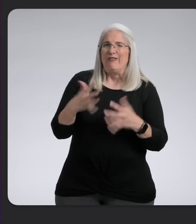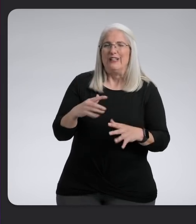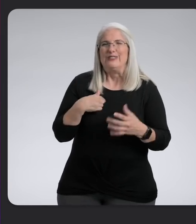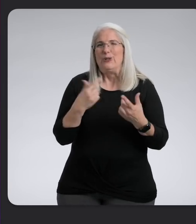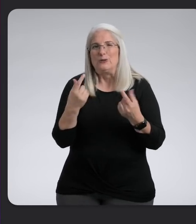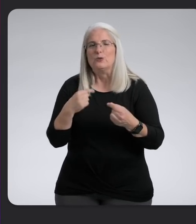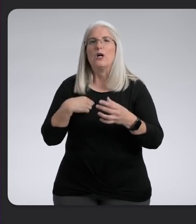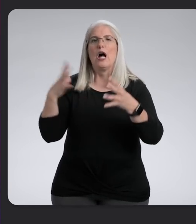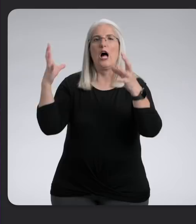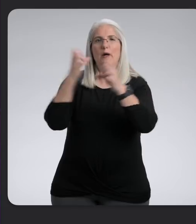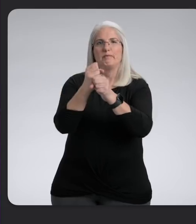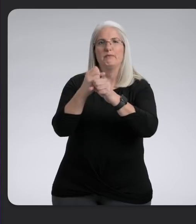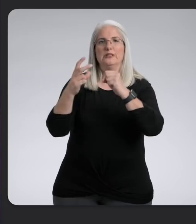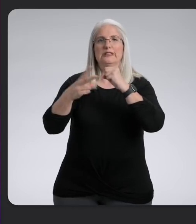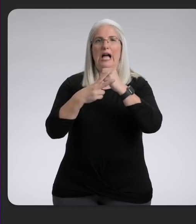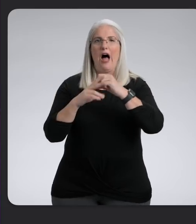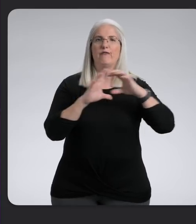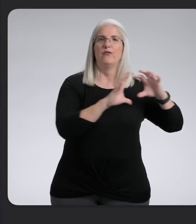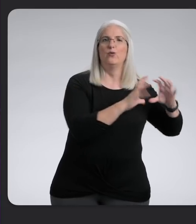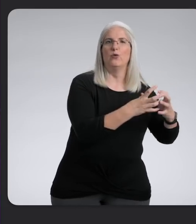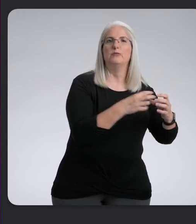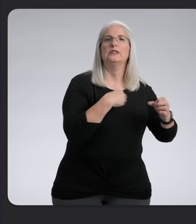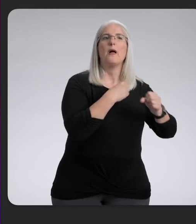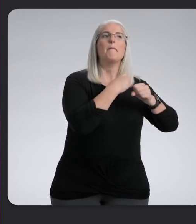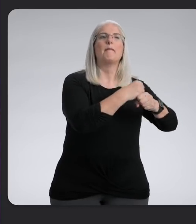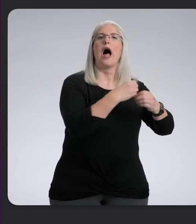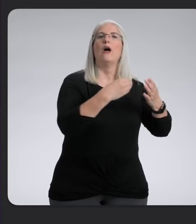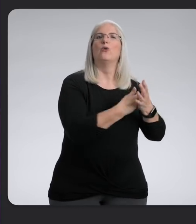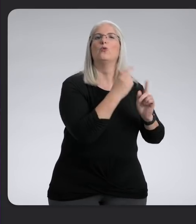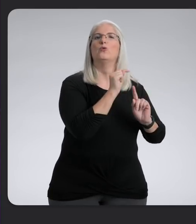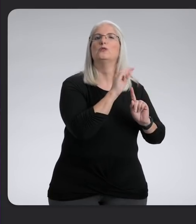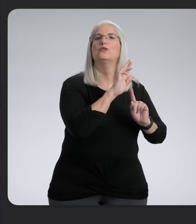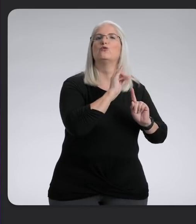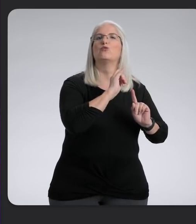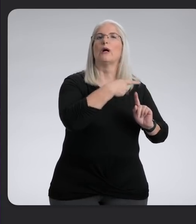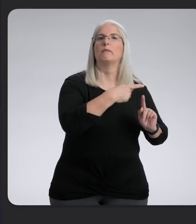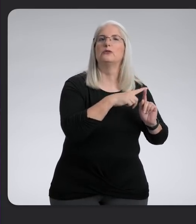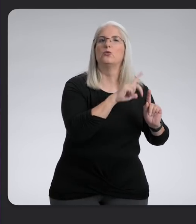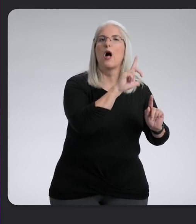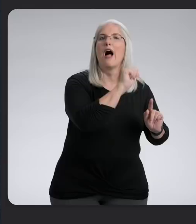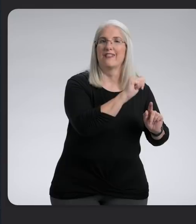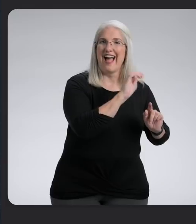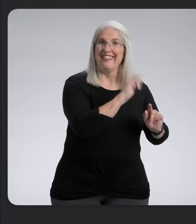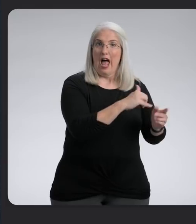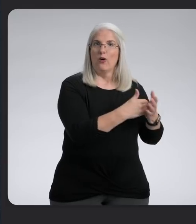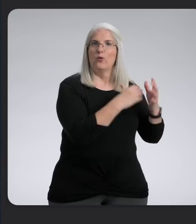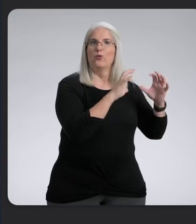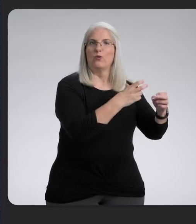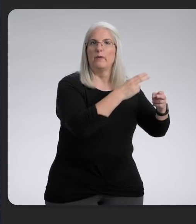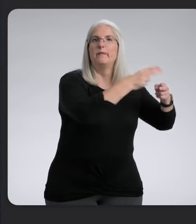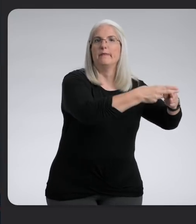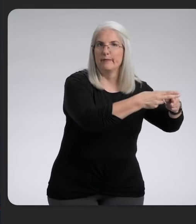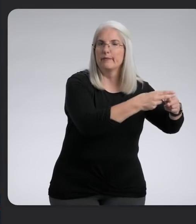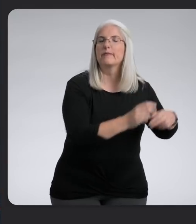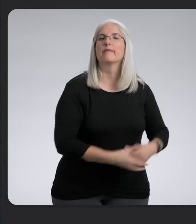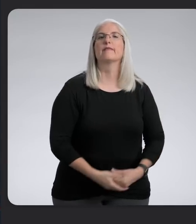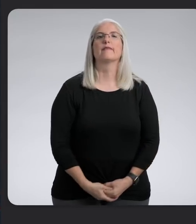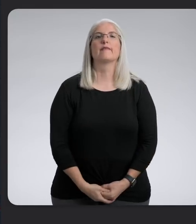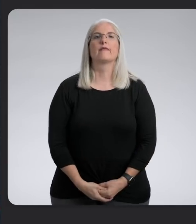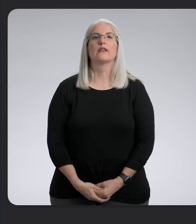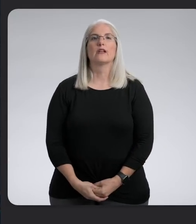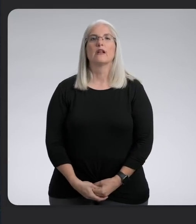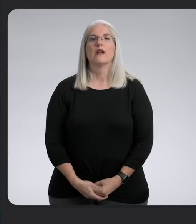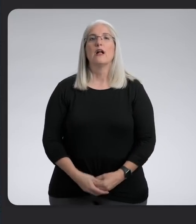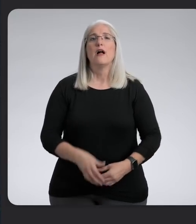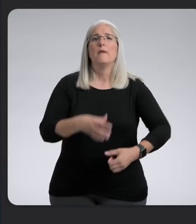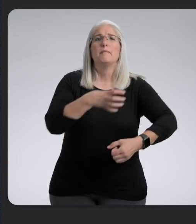the new tab group button and call this Trip to LA. What's so powerful about tab groups is that they're